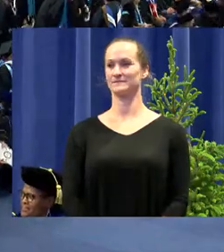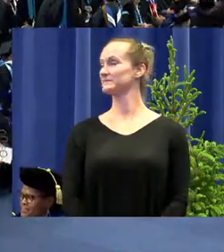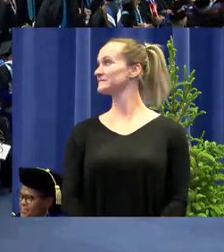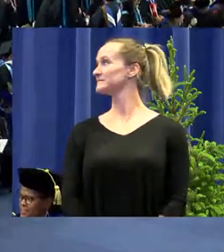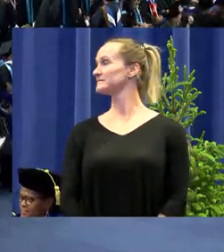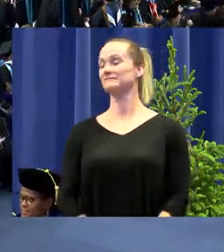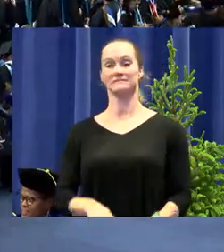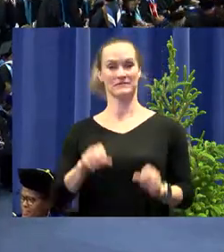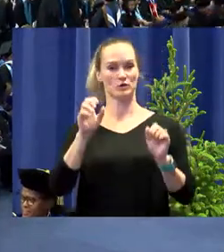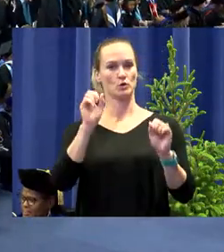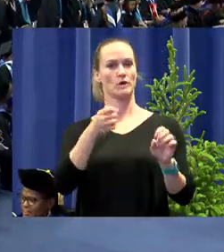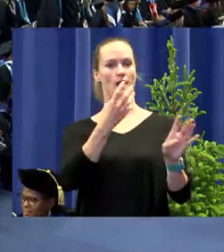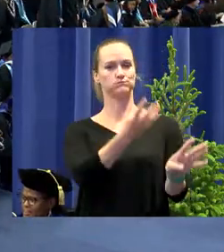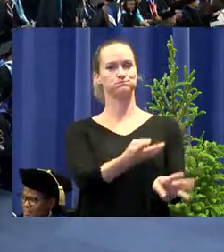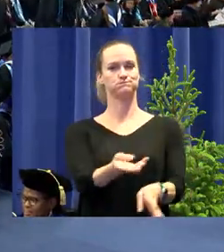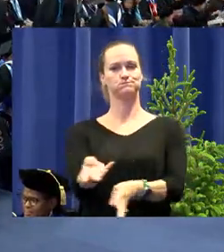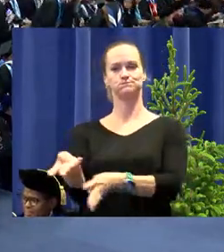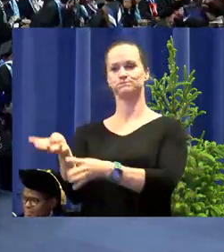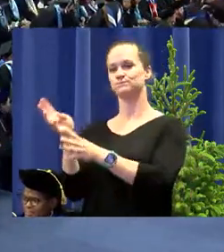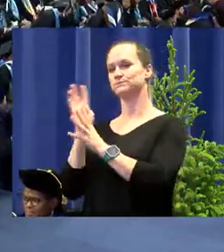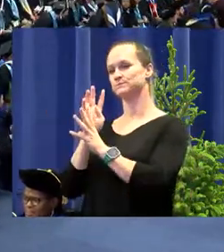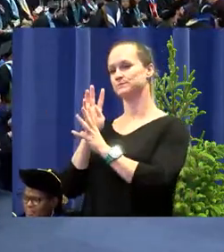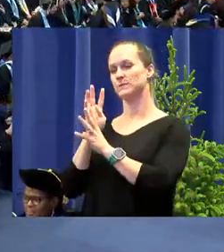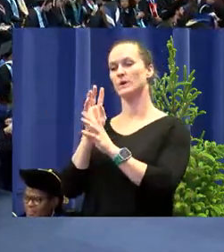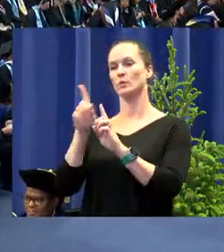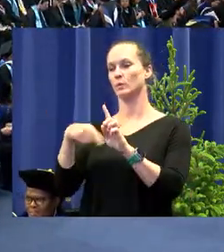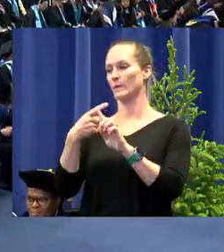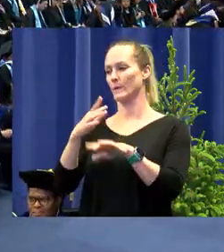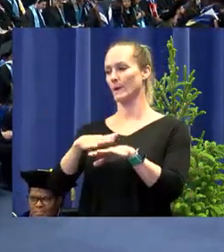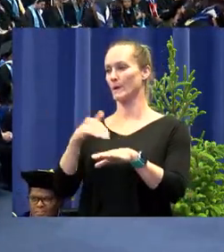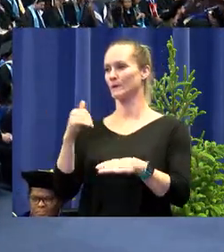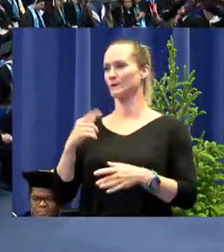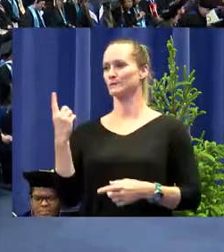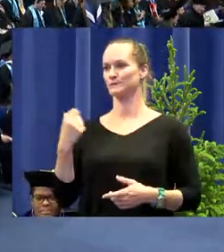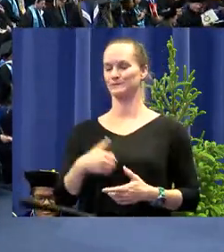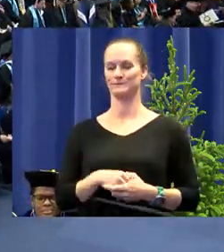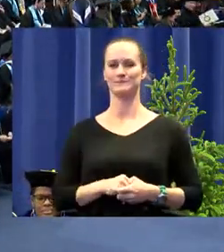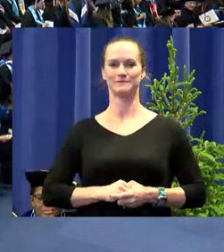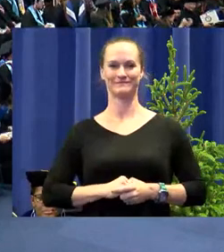You may proceed to the platform to receive your diploma when called by Dean Paredes.